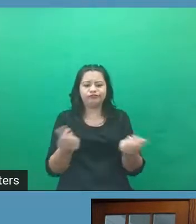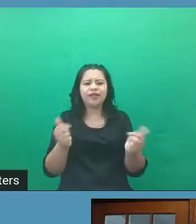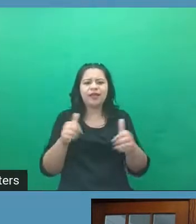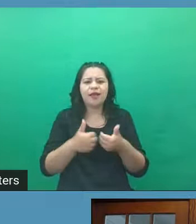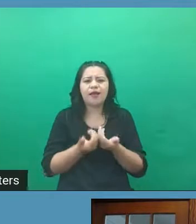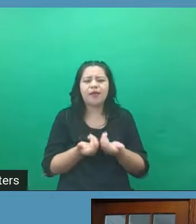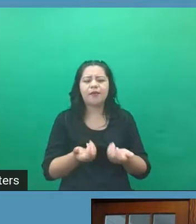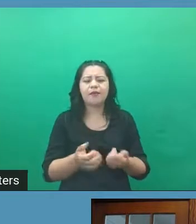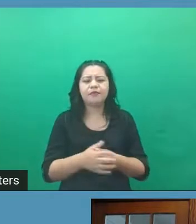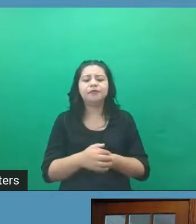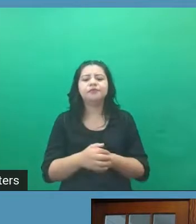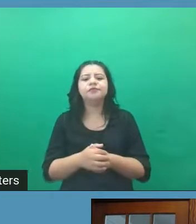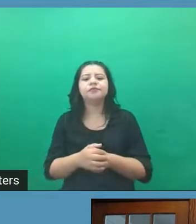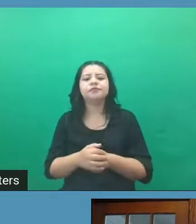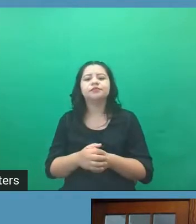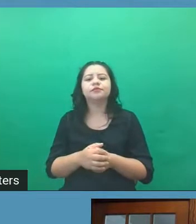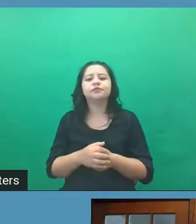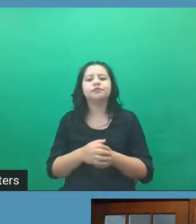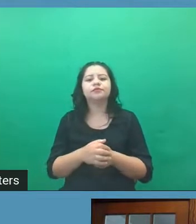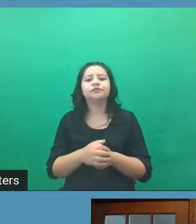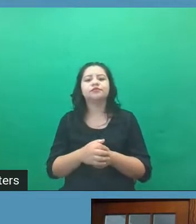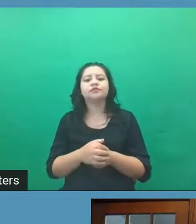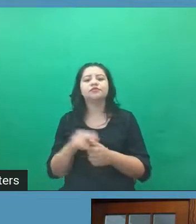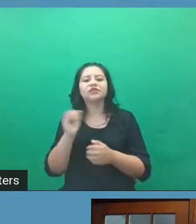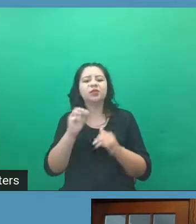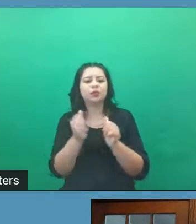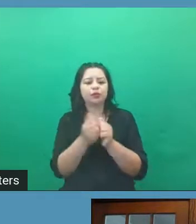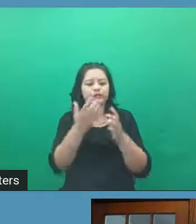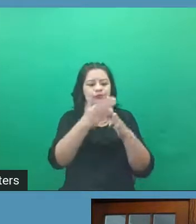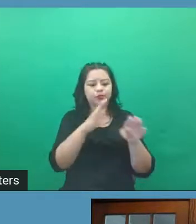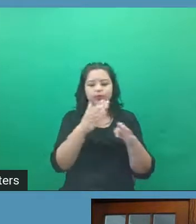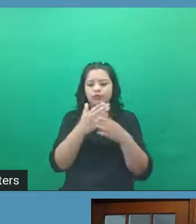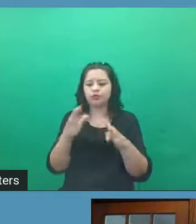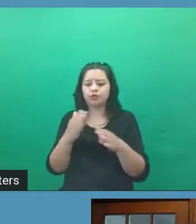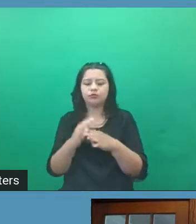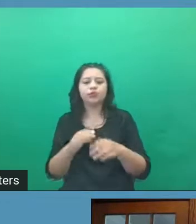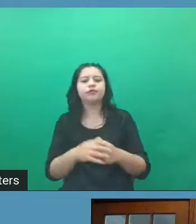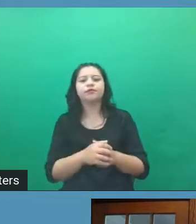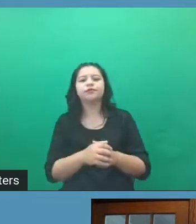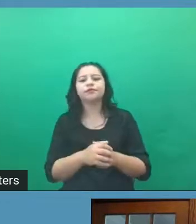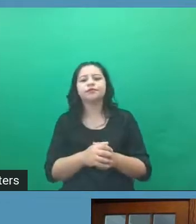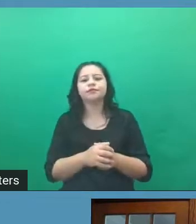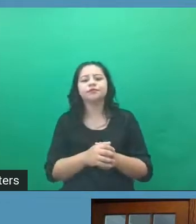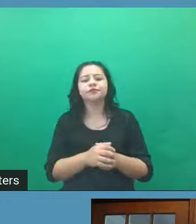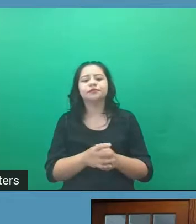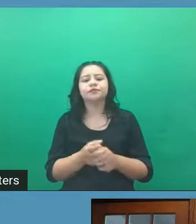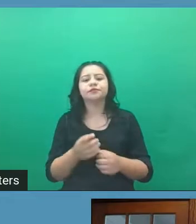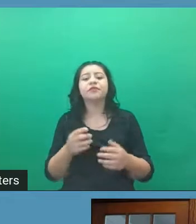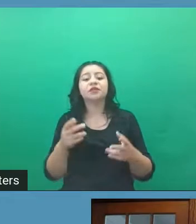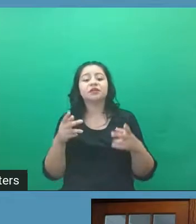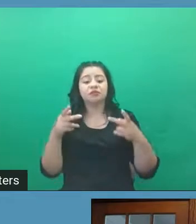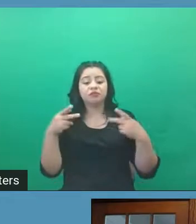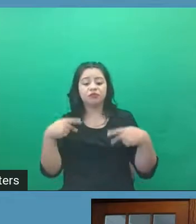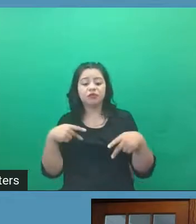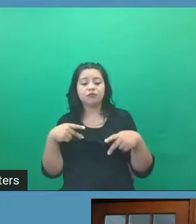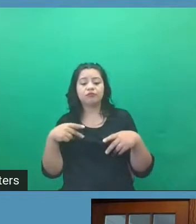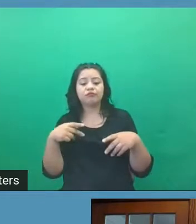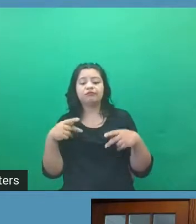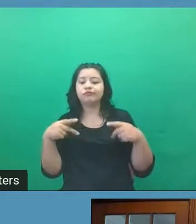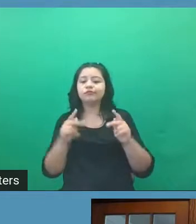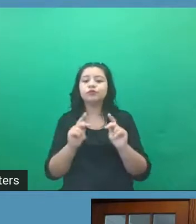do to approach that, just kind of like that breakout slide I showed. And then the ability to go into breakouts